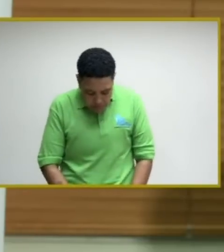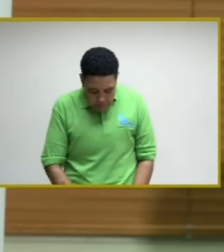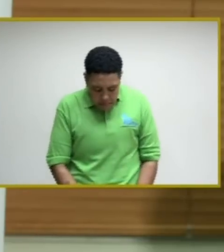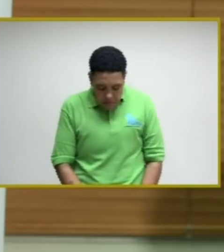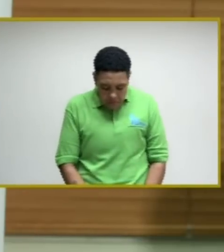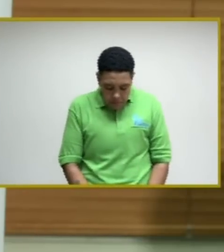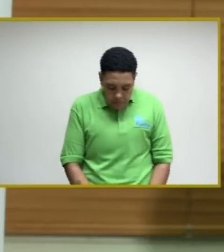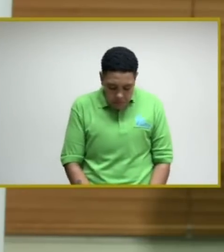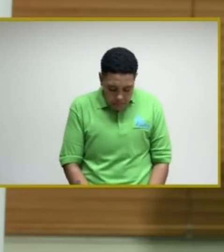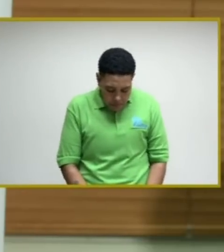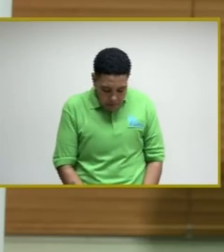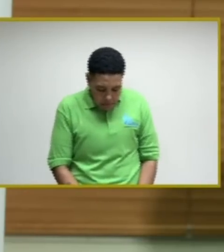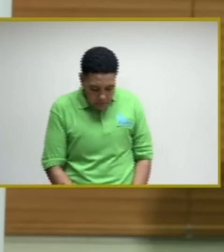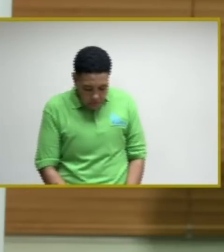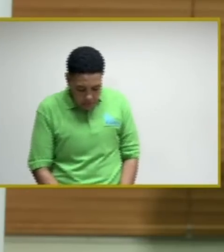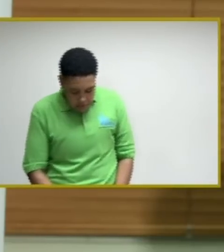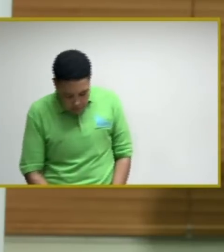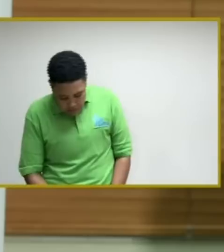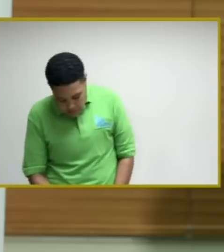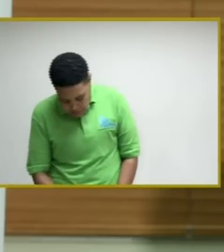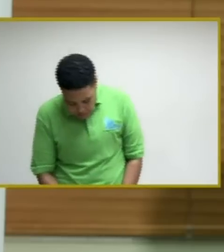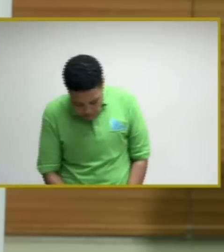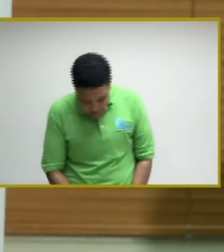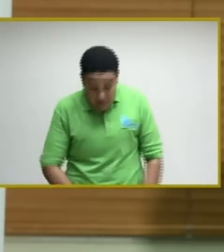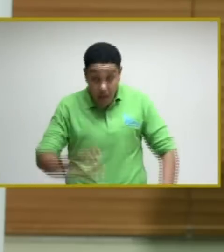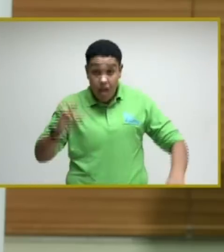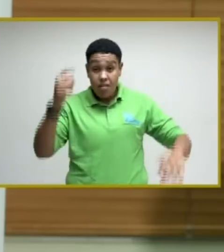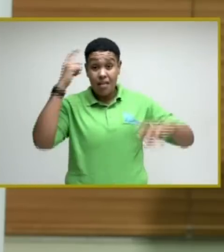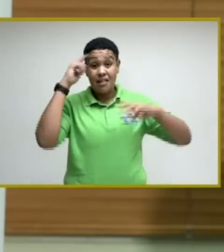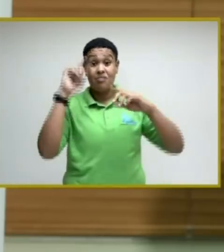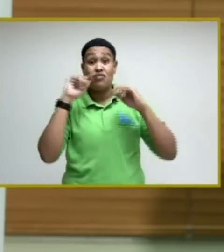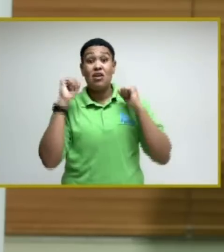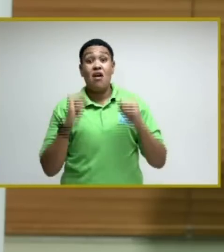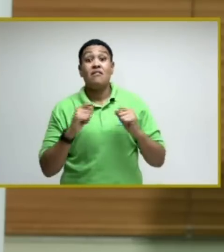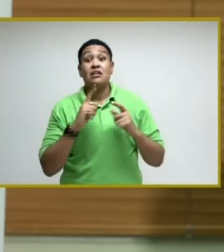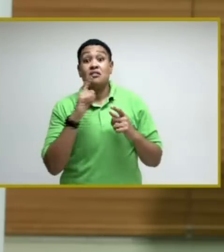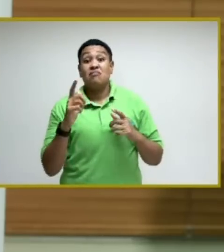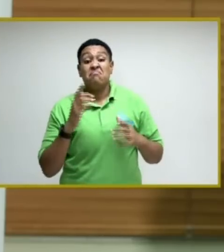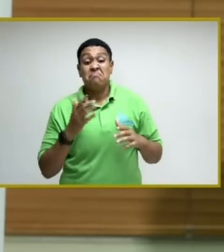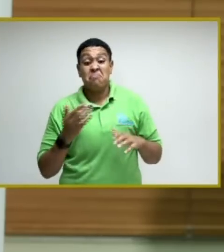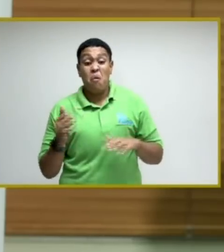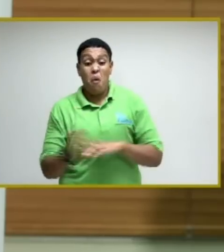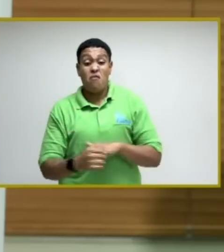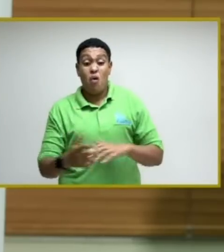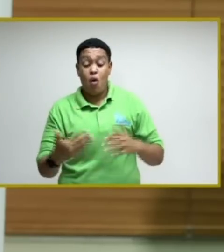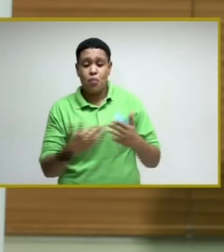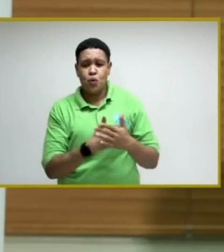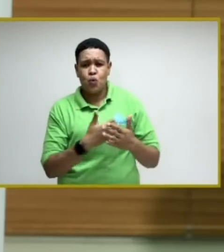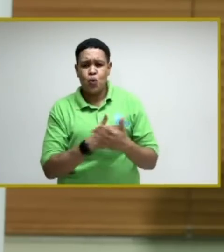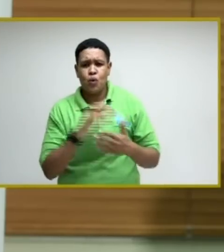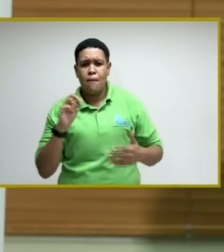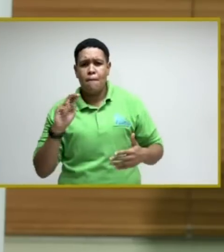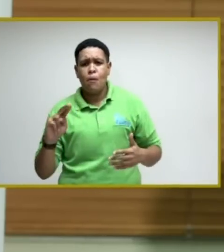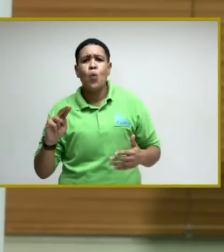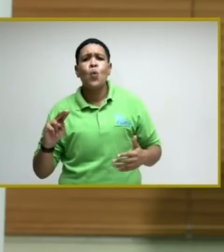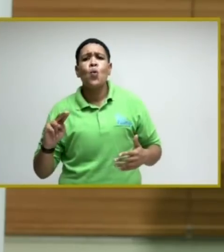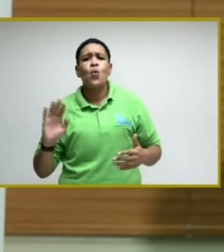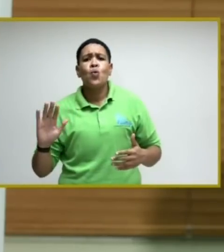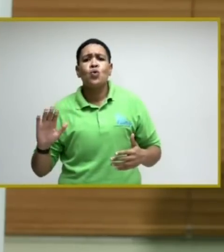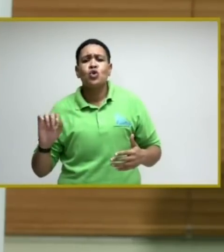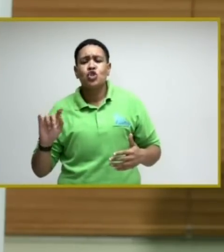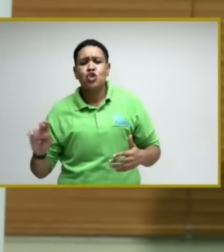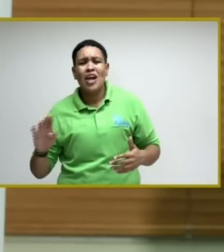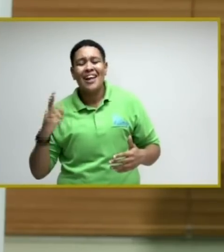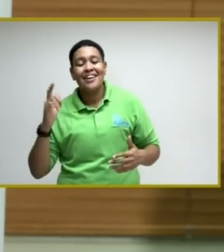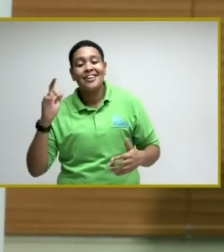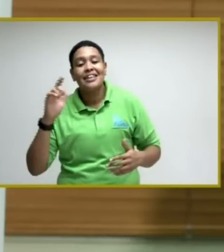new strain, the variant strain that was discovered. Now, the CMO has given a lengthy a lecture,